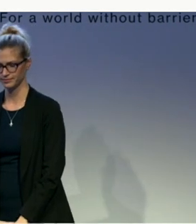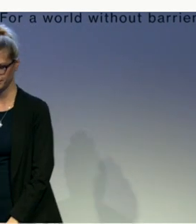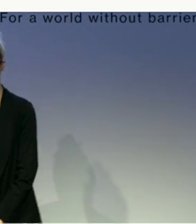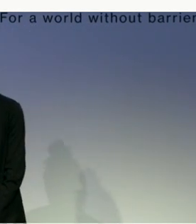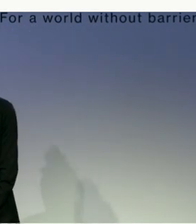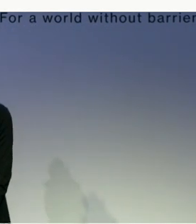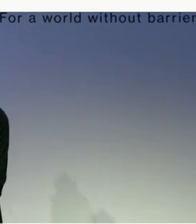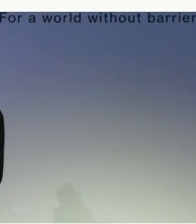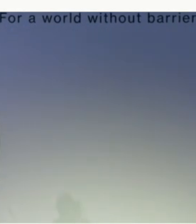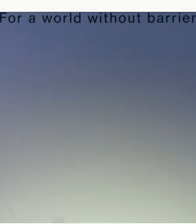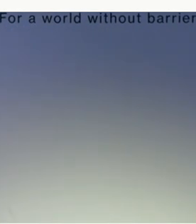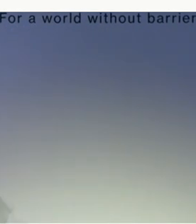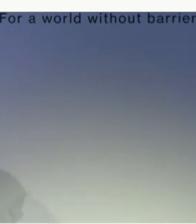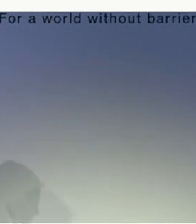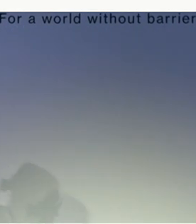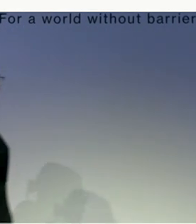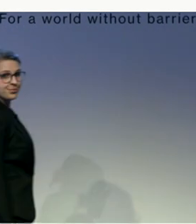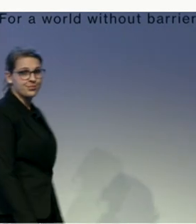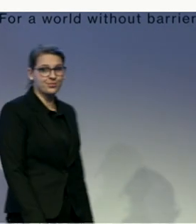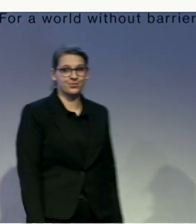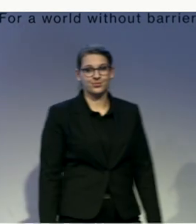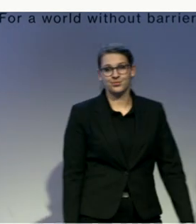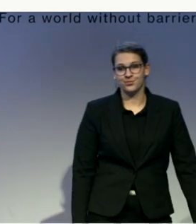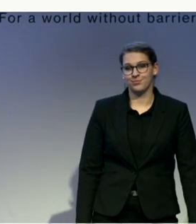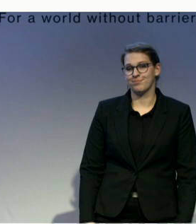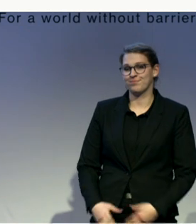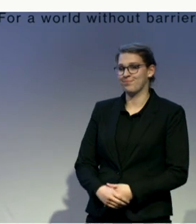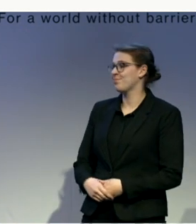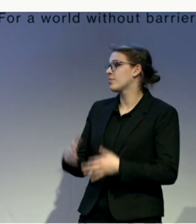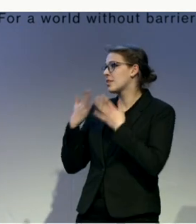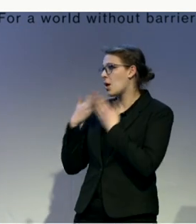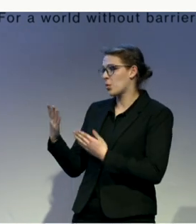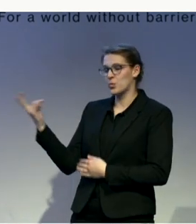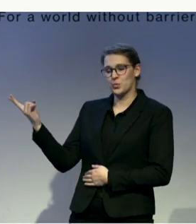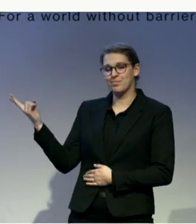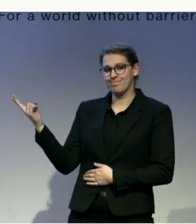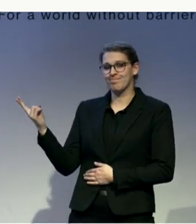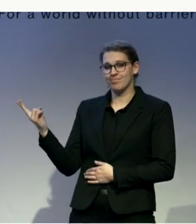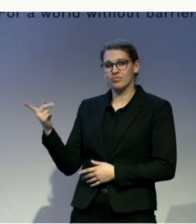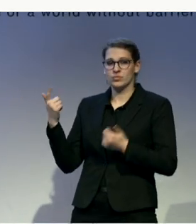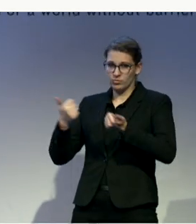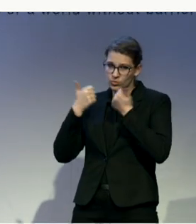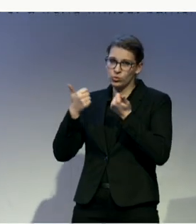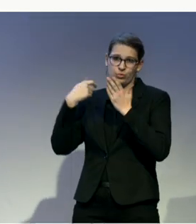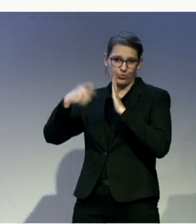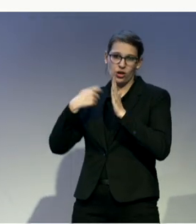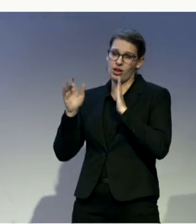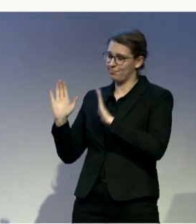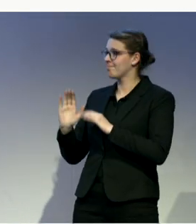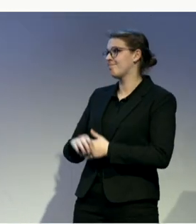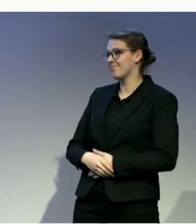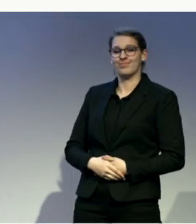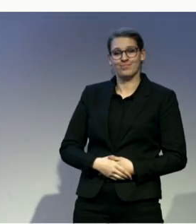Thank you very much, Ergi and Mariann. It's obviously it's great to see that, of course, families and parents are